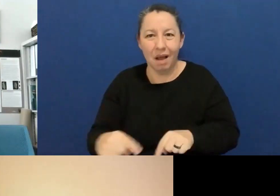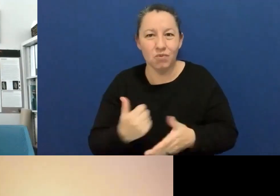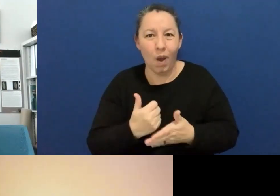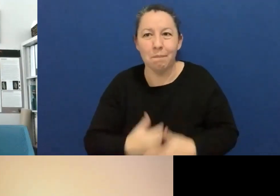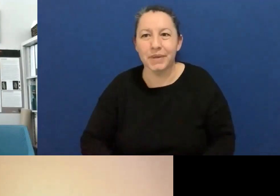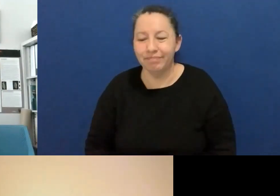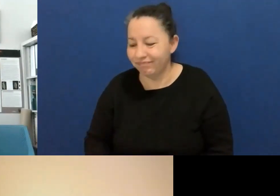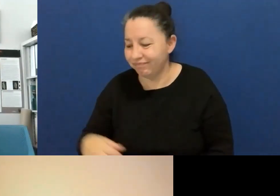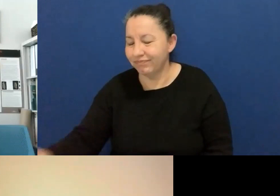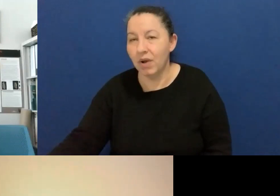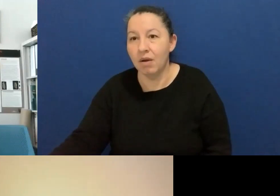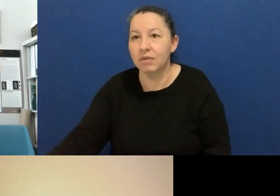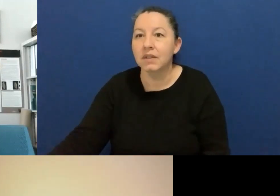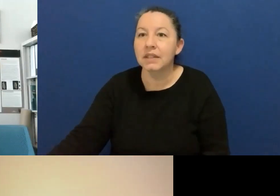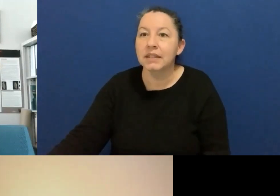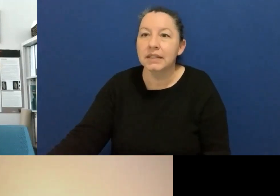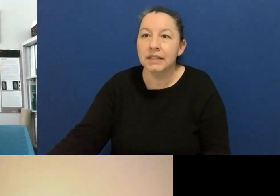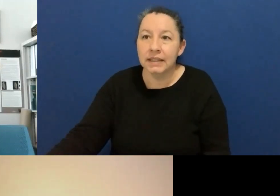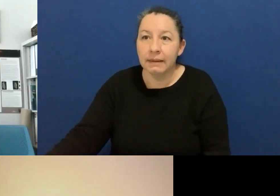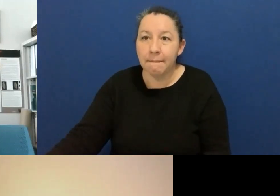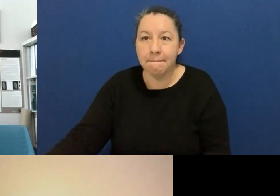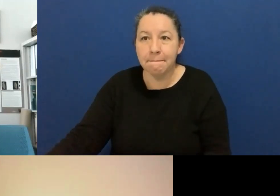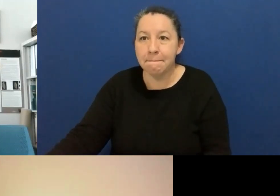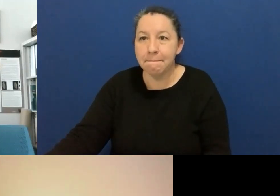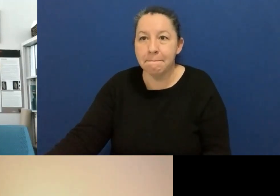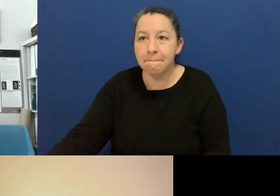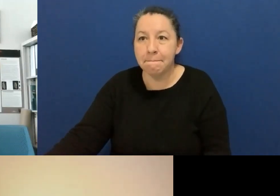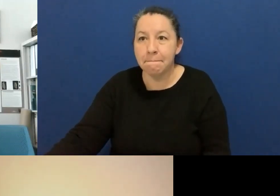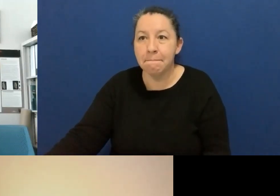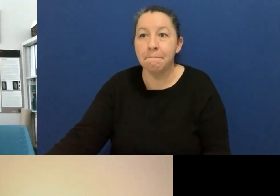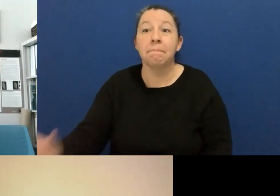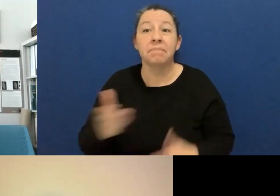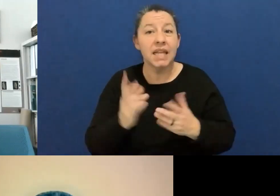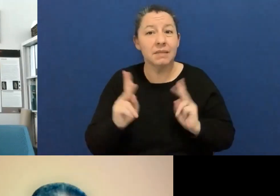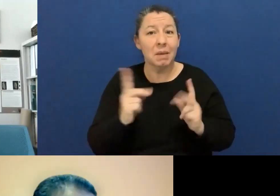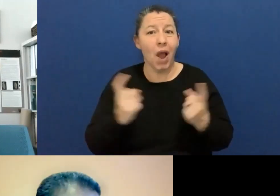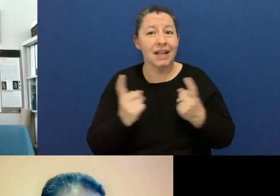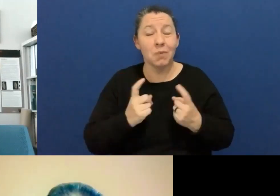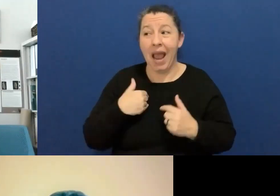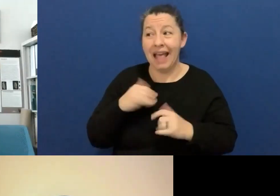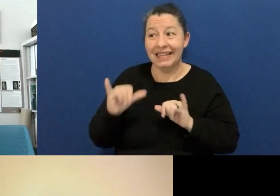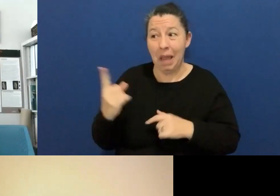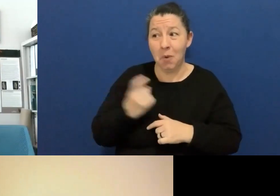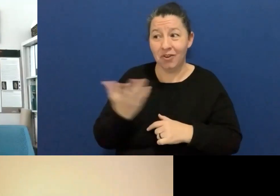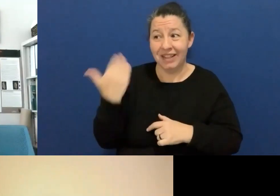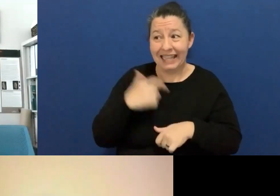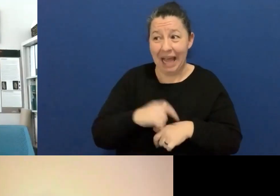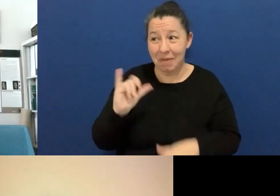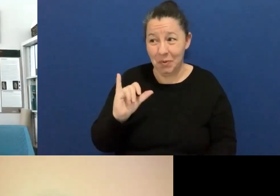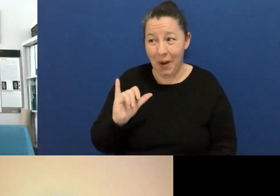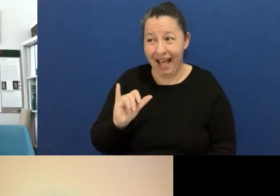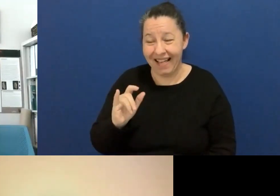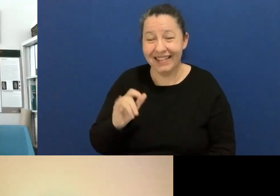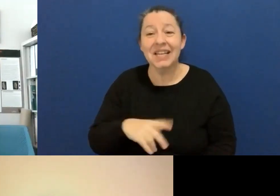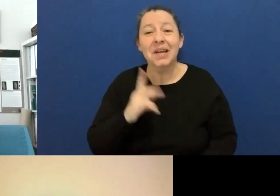so now questions on the things that people were asking about. So, and we had this question last time you spoke about this as well, Kate. People are curious